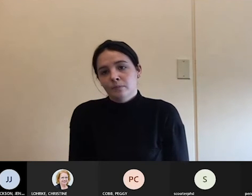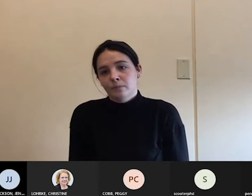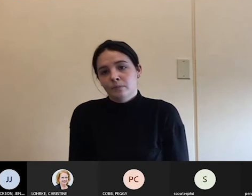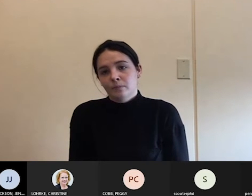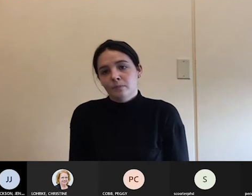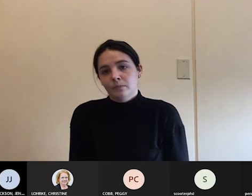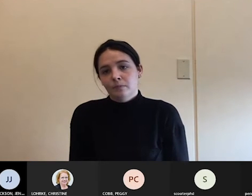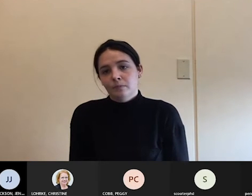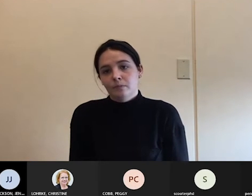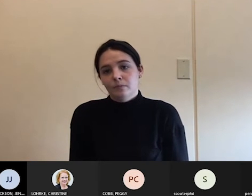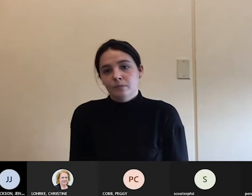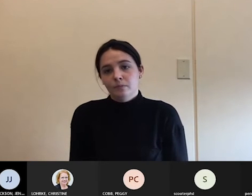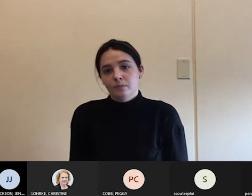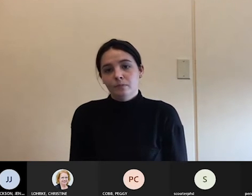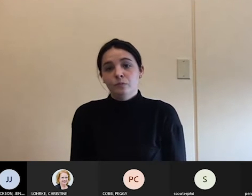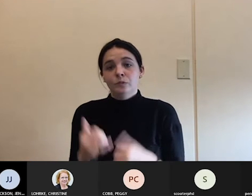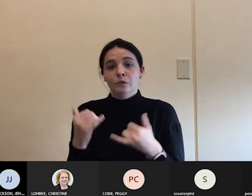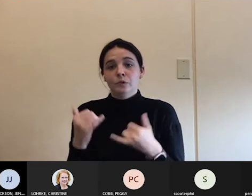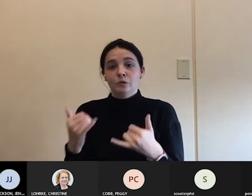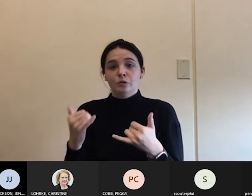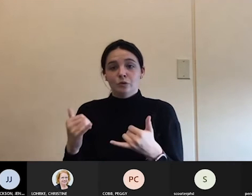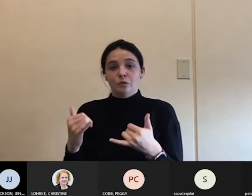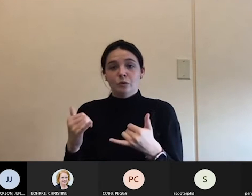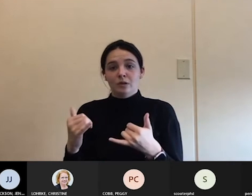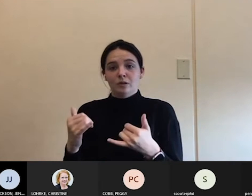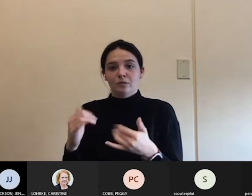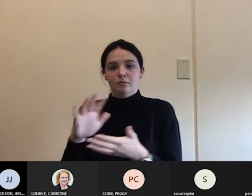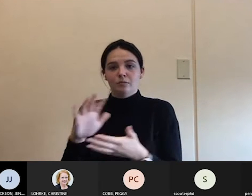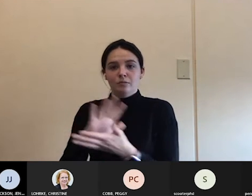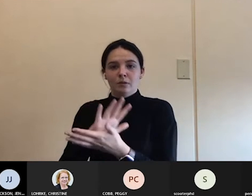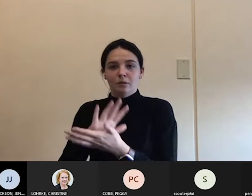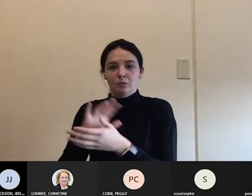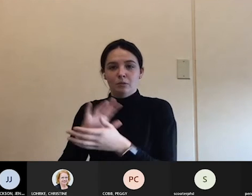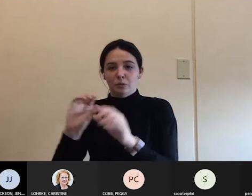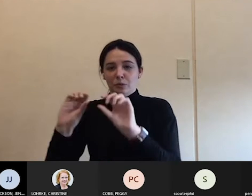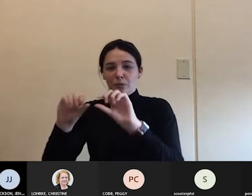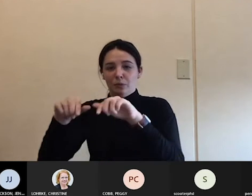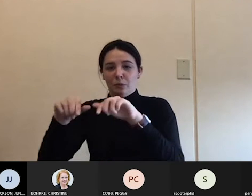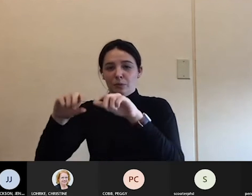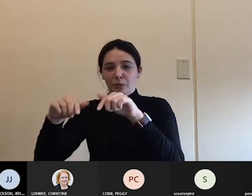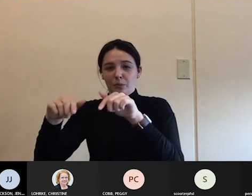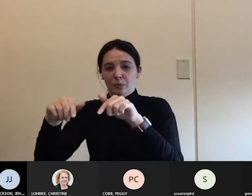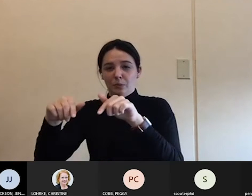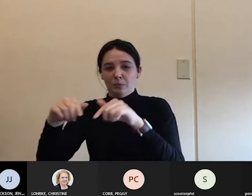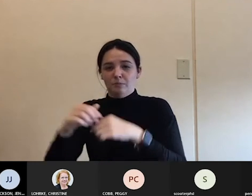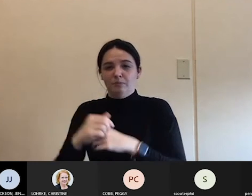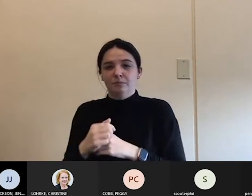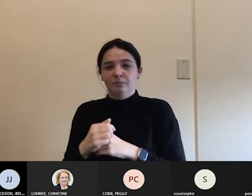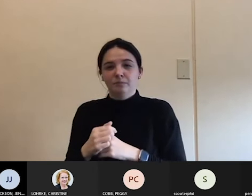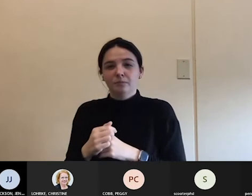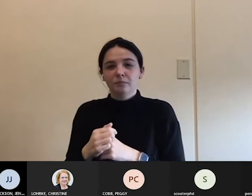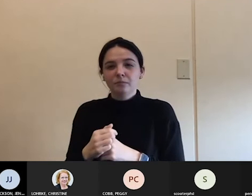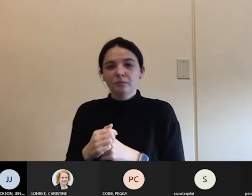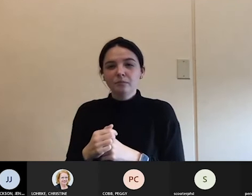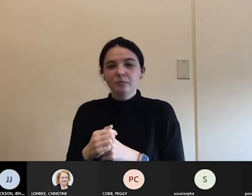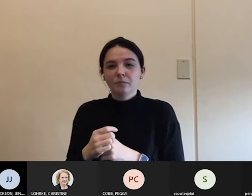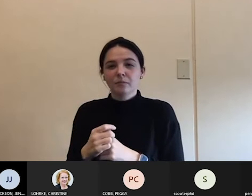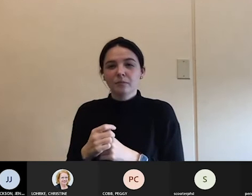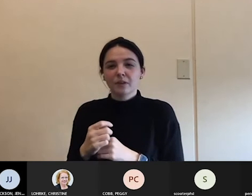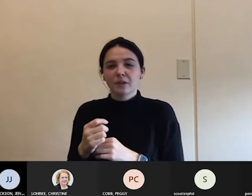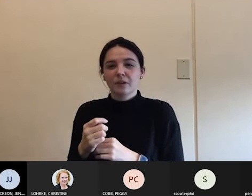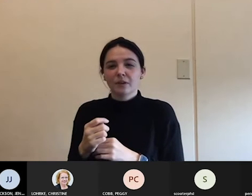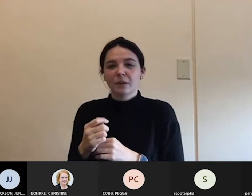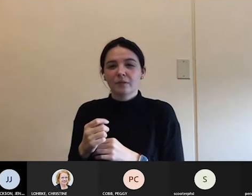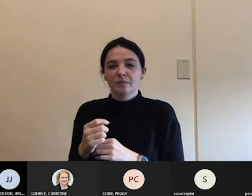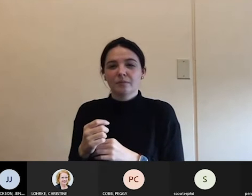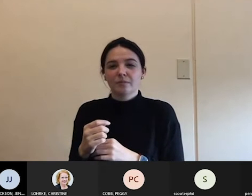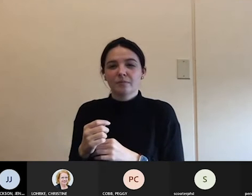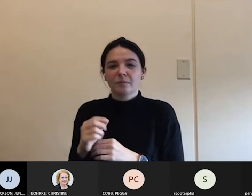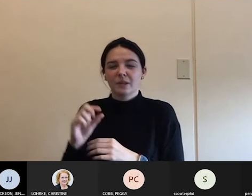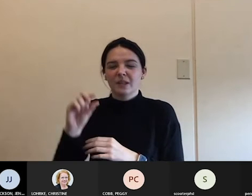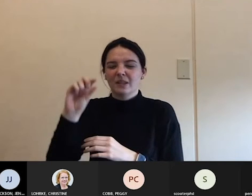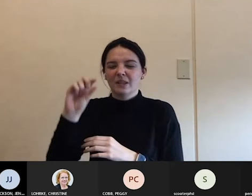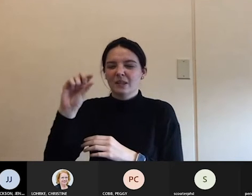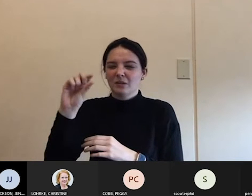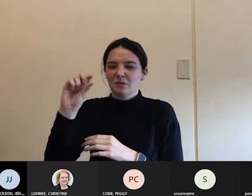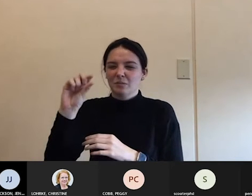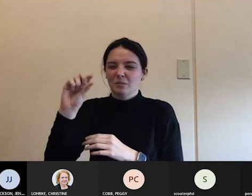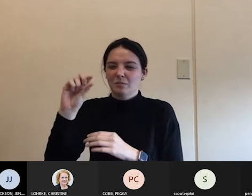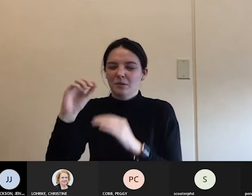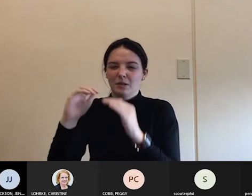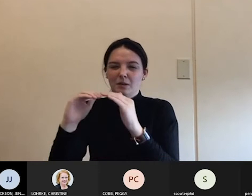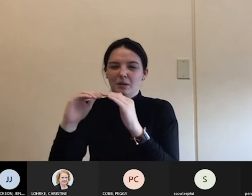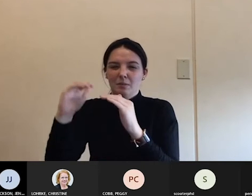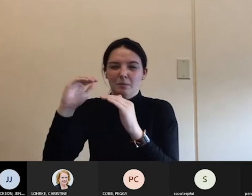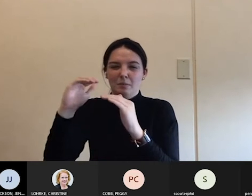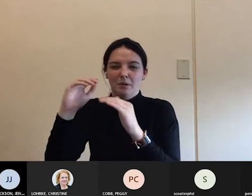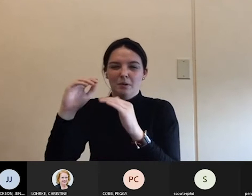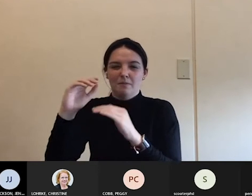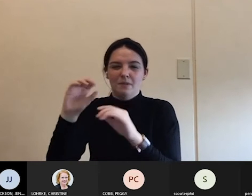So now I have a piece of paper wrapped around my pipe thus, with just a little bit protruding above the pipe. I'm going to take a piece of